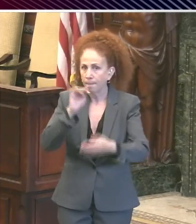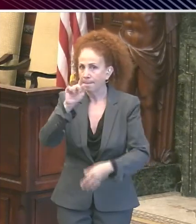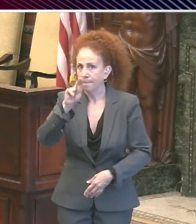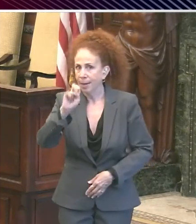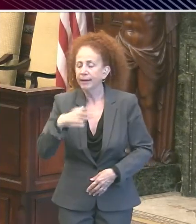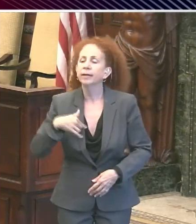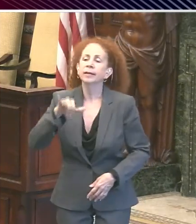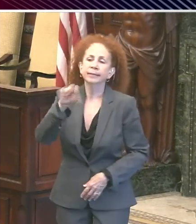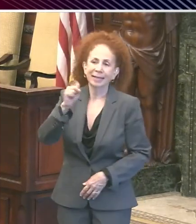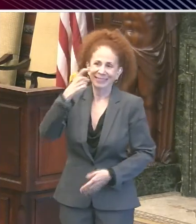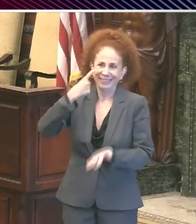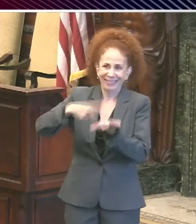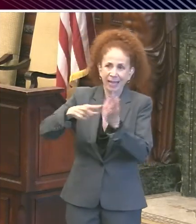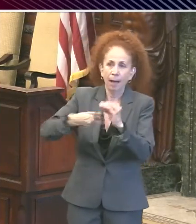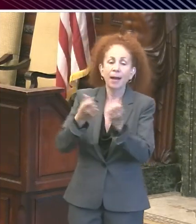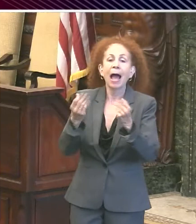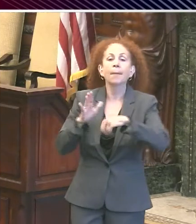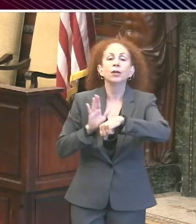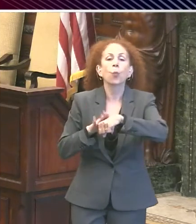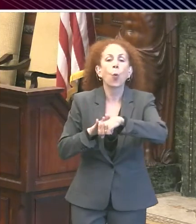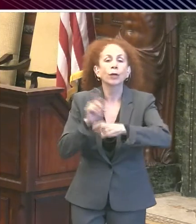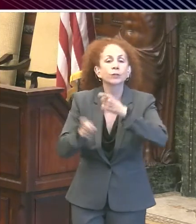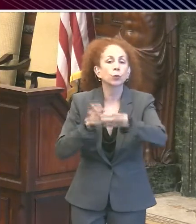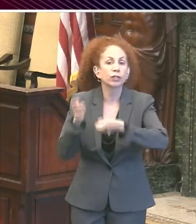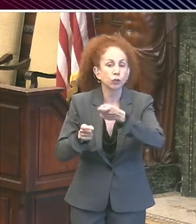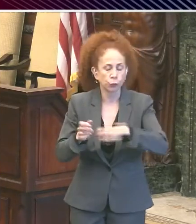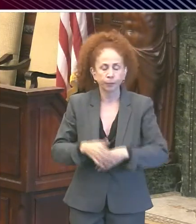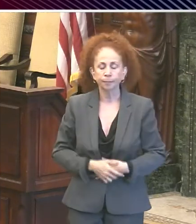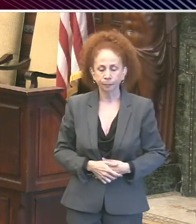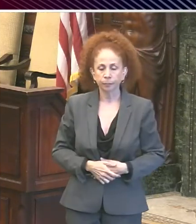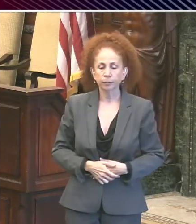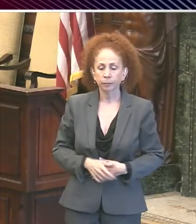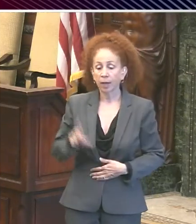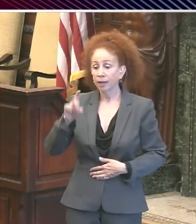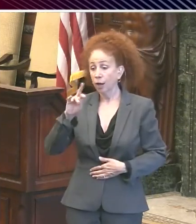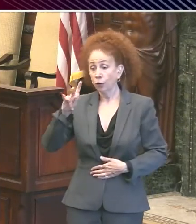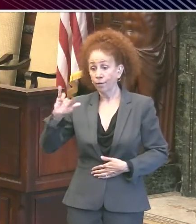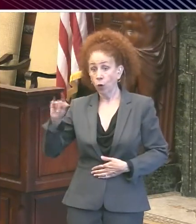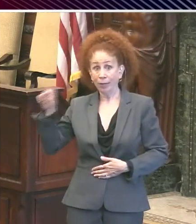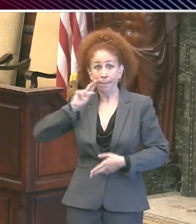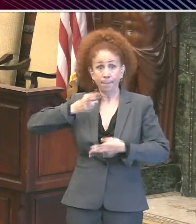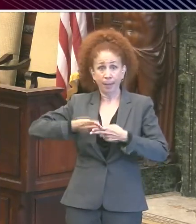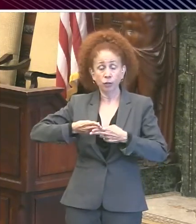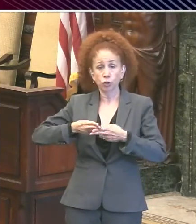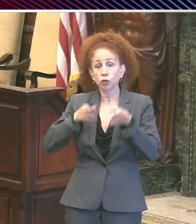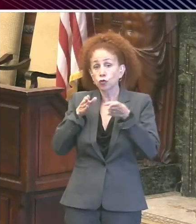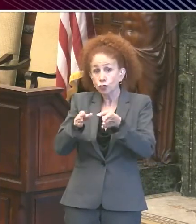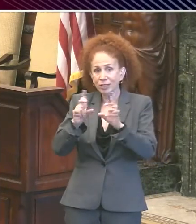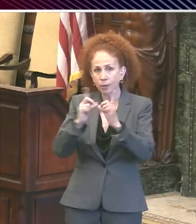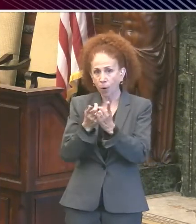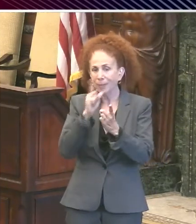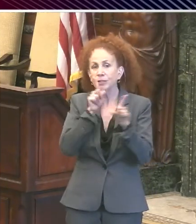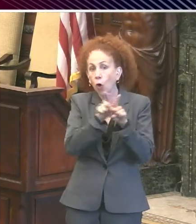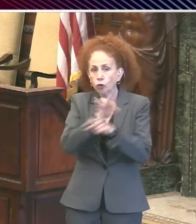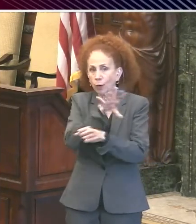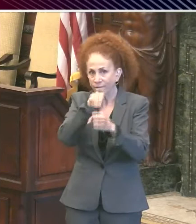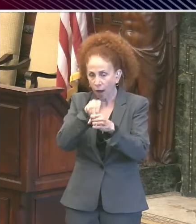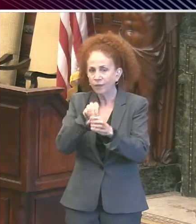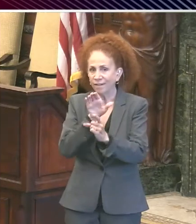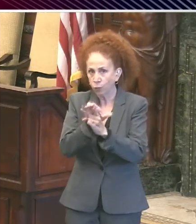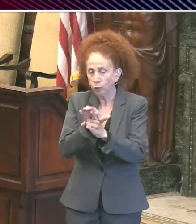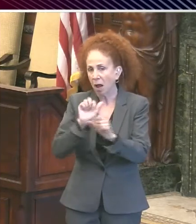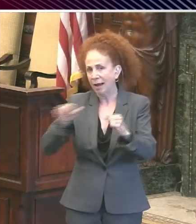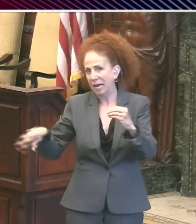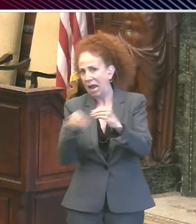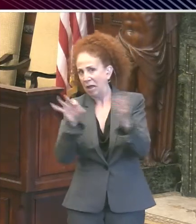Yeah, there was a question about how many warnings were issued, and Dr. Farley did mention that Streets Department is also involved in enforcement. So